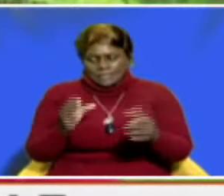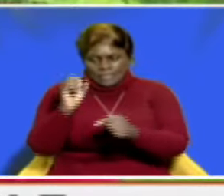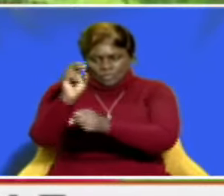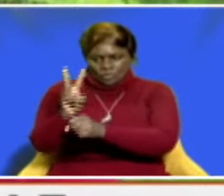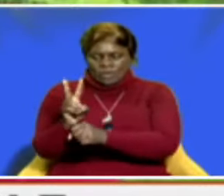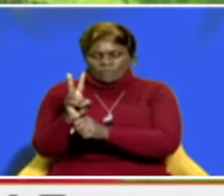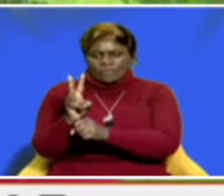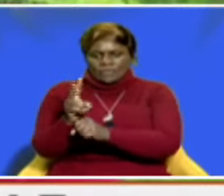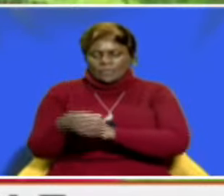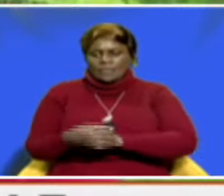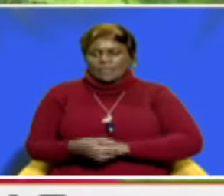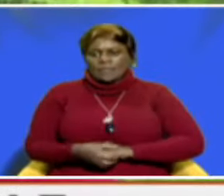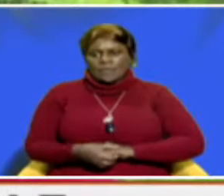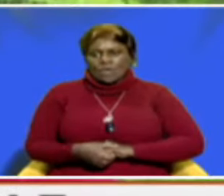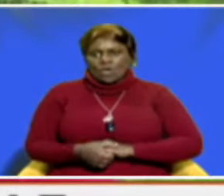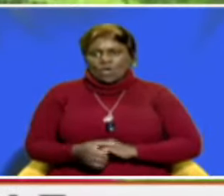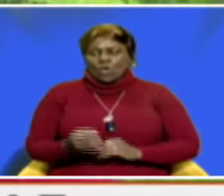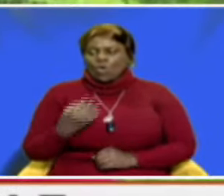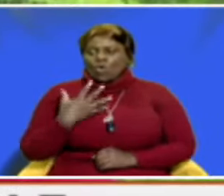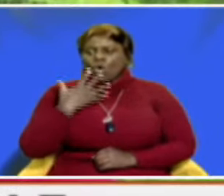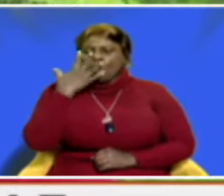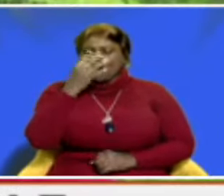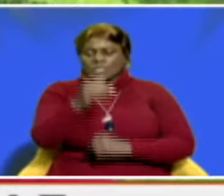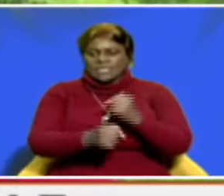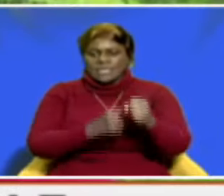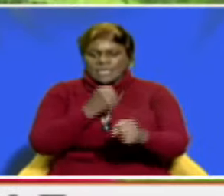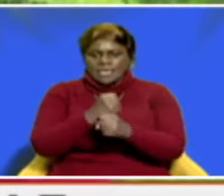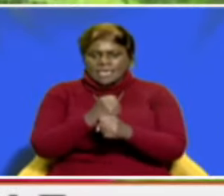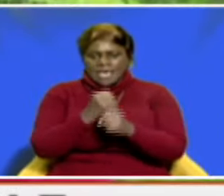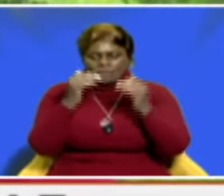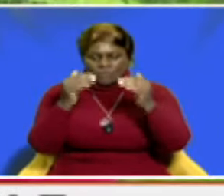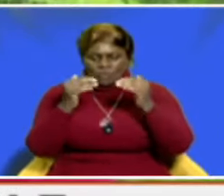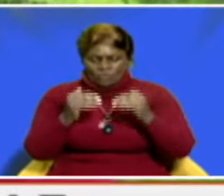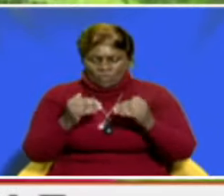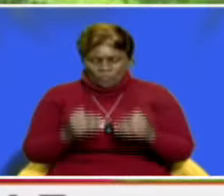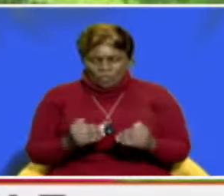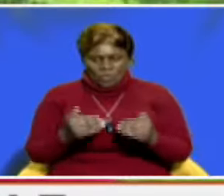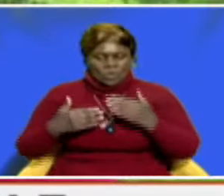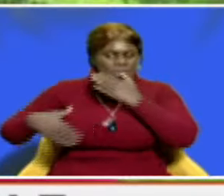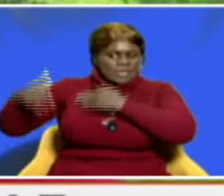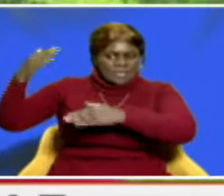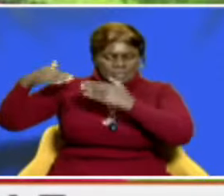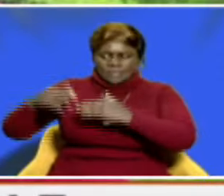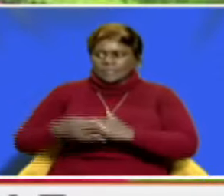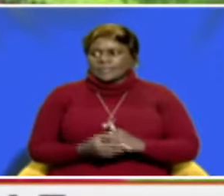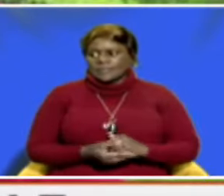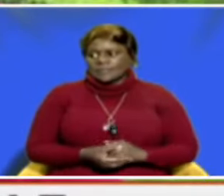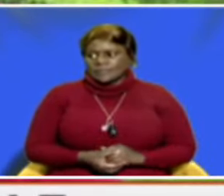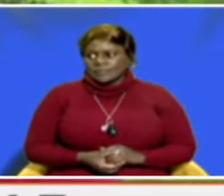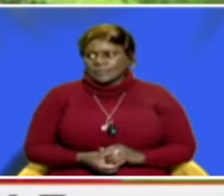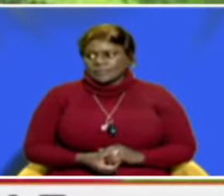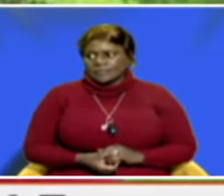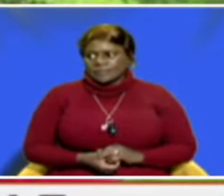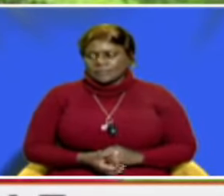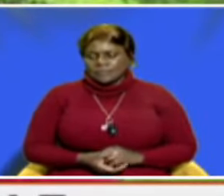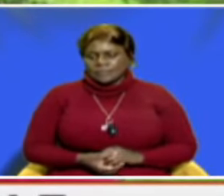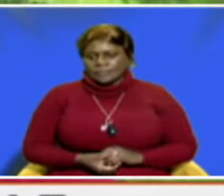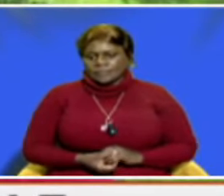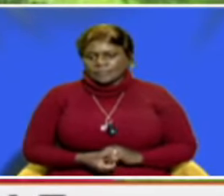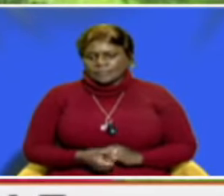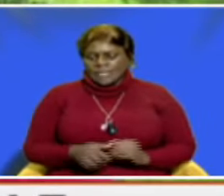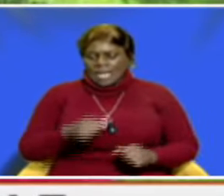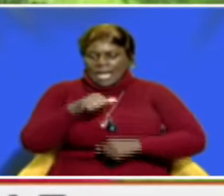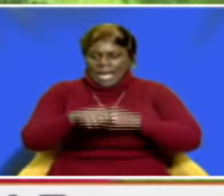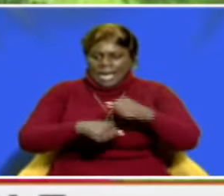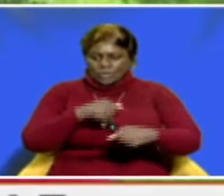12th hottest year in a row in history, and therefore a call to